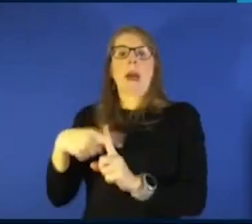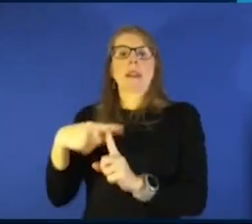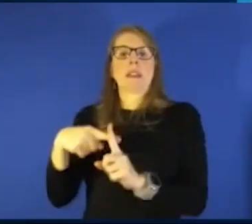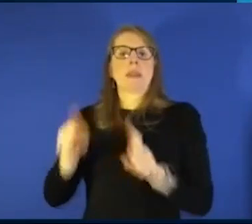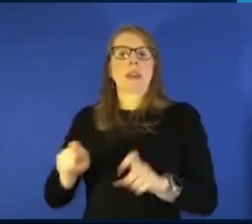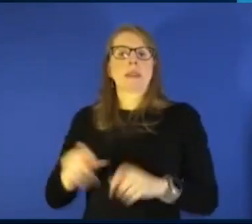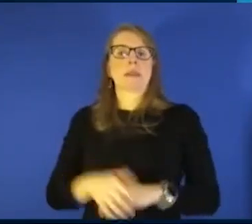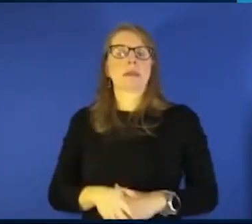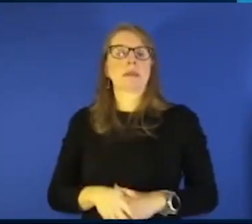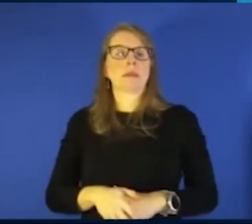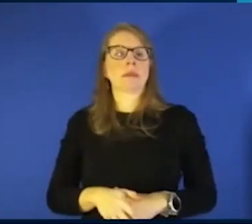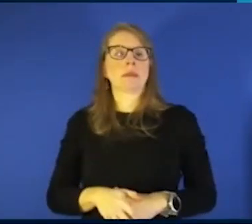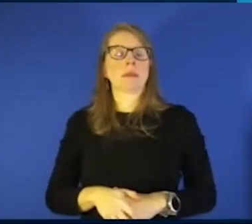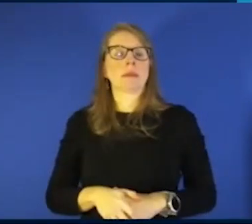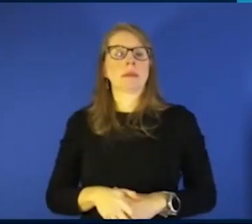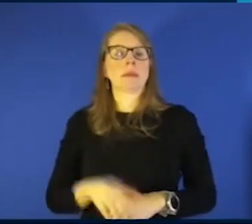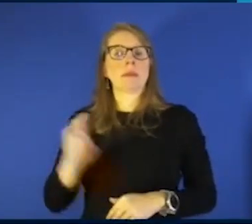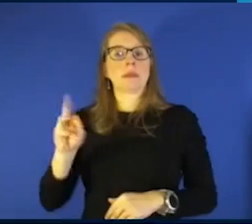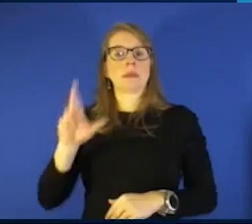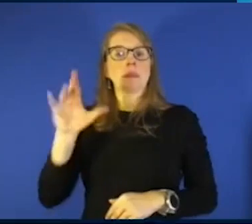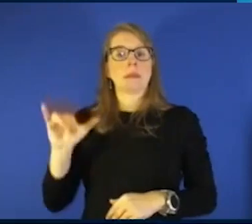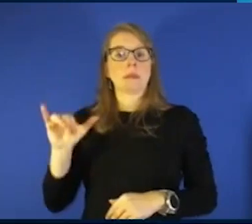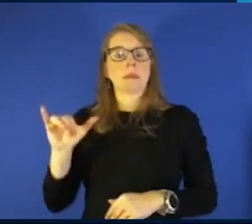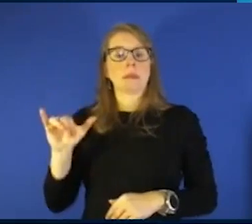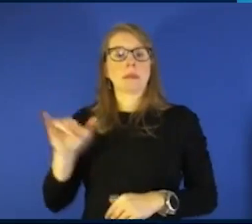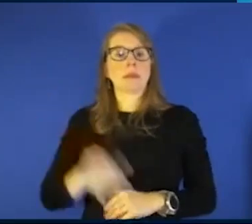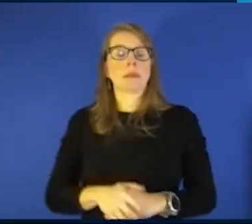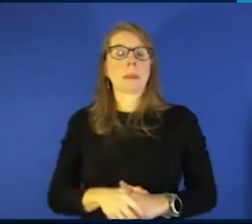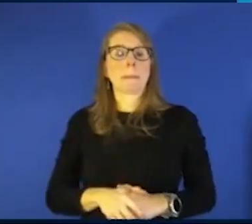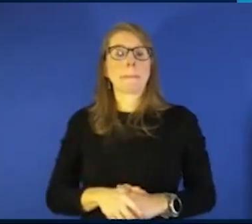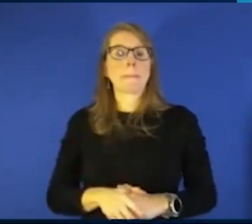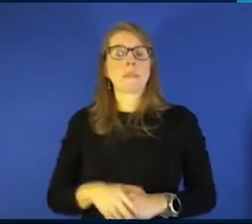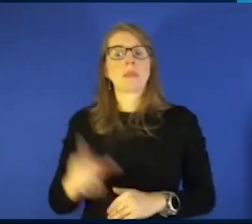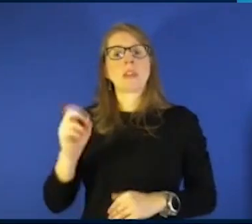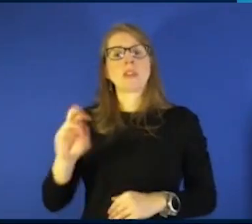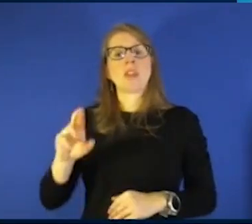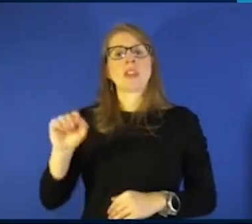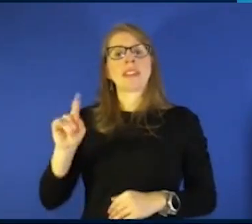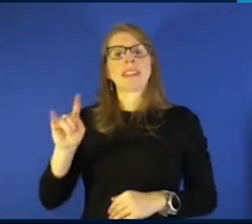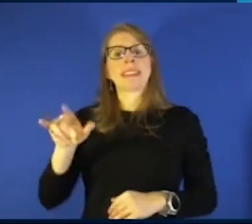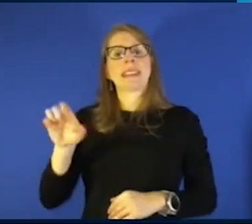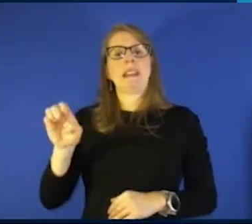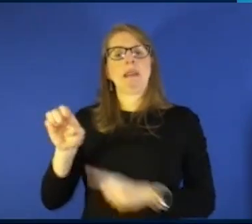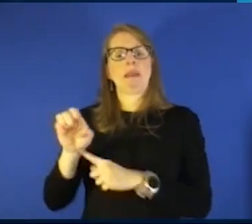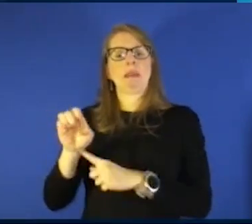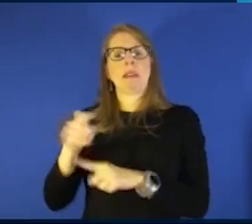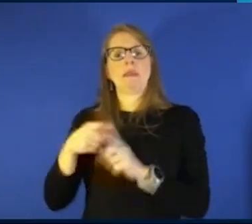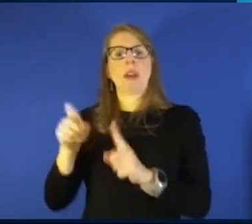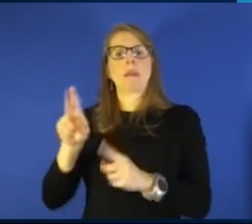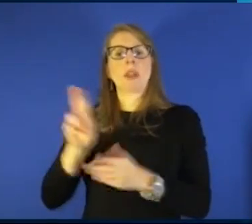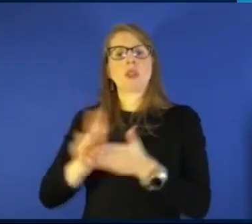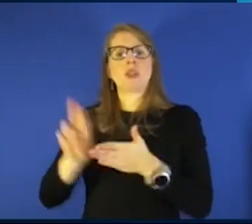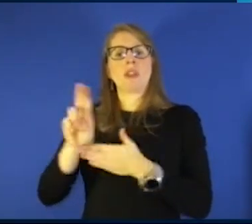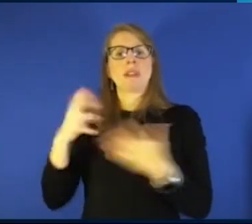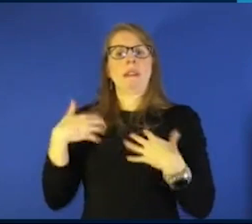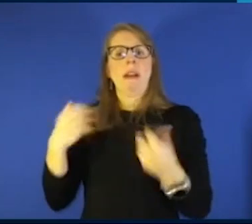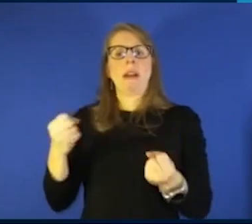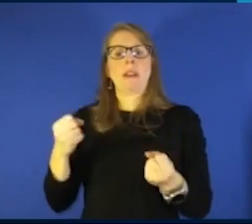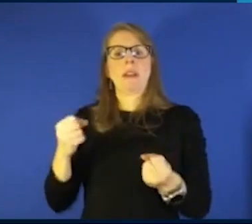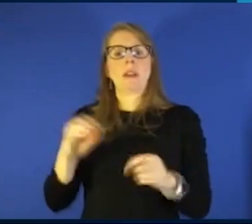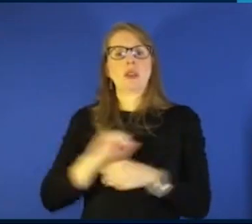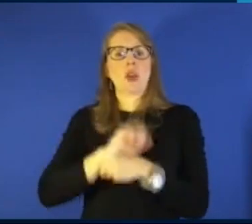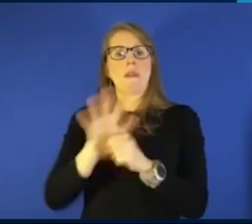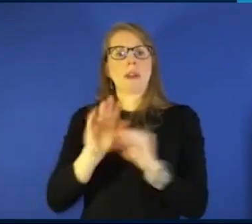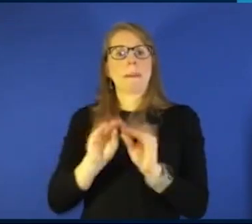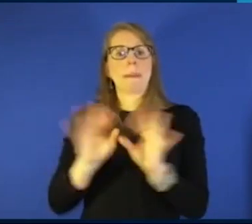Question from Mary Deal, and I'll ask Dr. Steele this question from University Health. COVID appears to be on the run. I